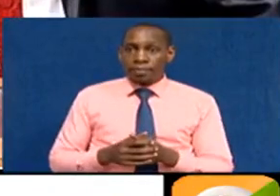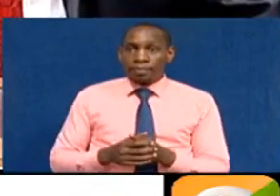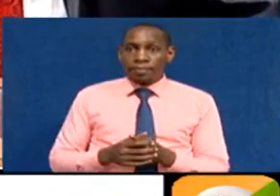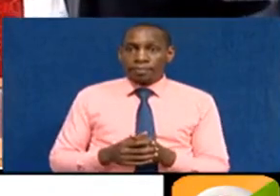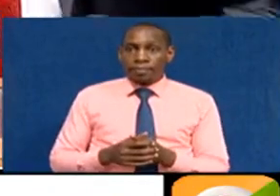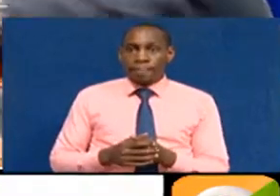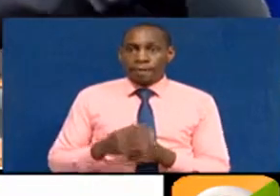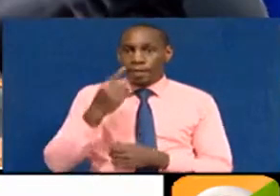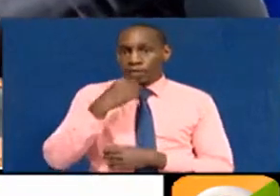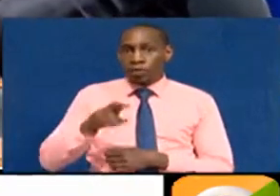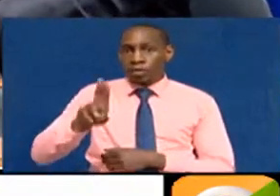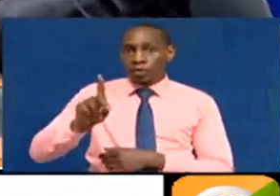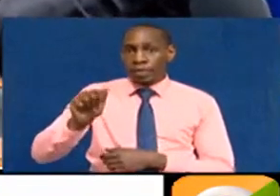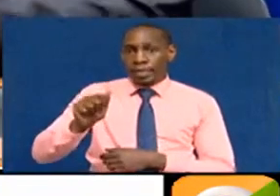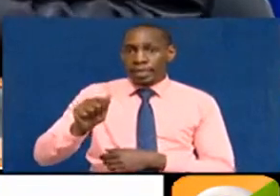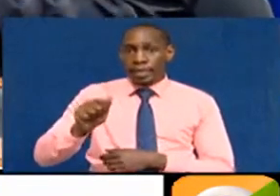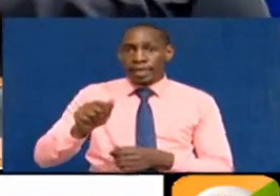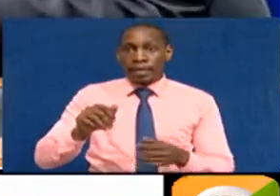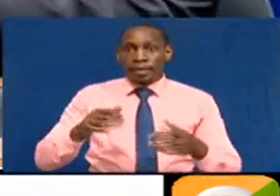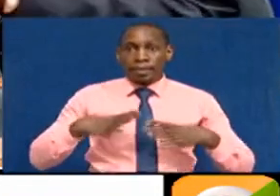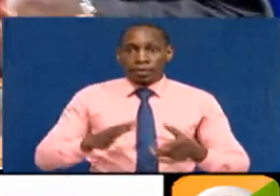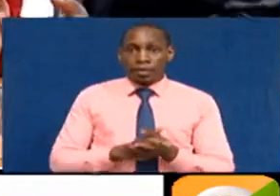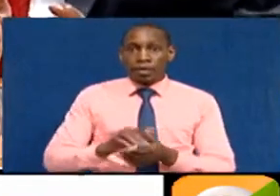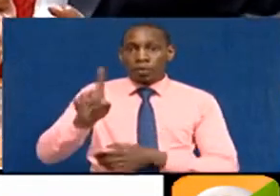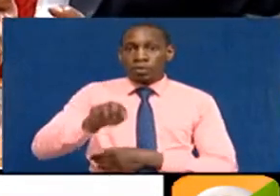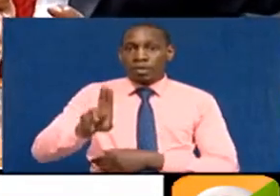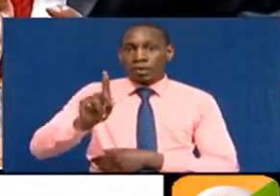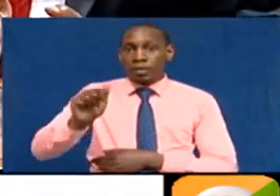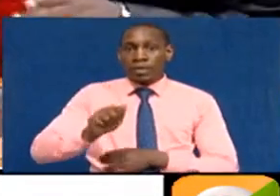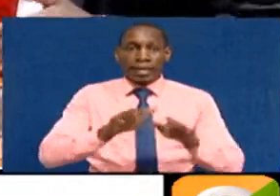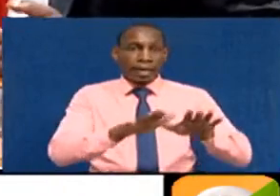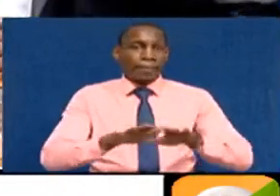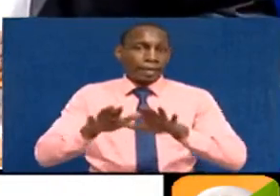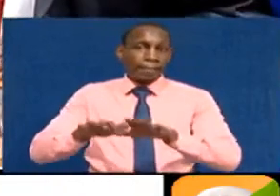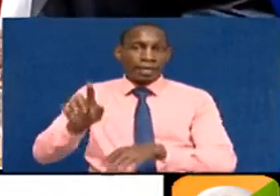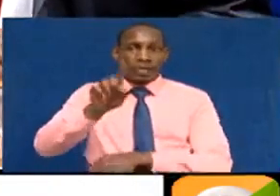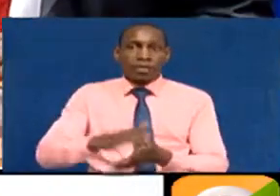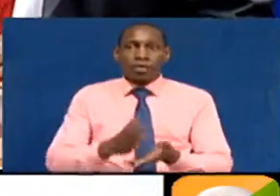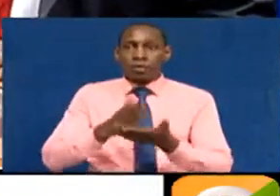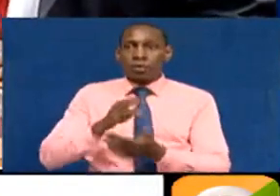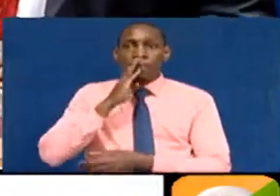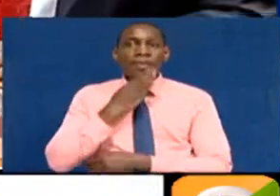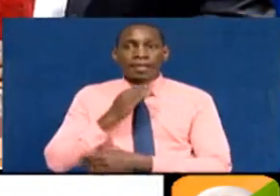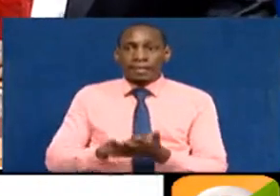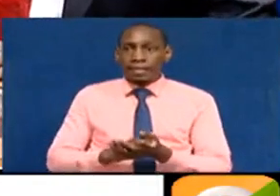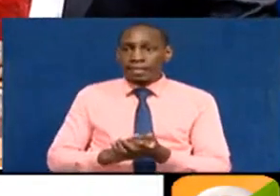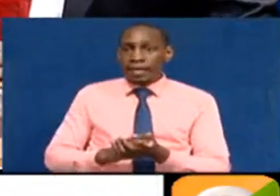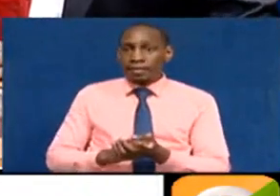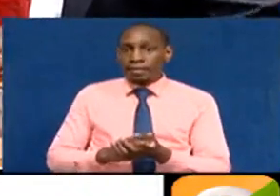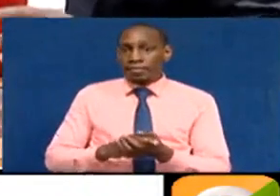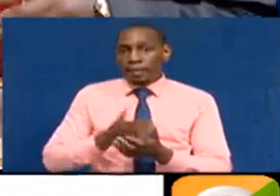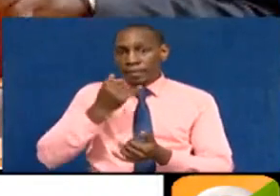Three quarters of the people who attended were UDA people. Was it a UDA rally? In fact, Musalia was supposed to be the last